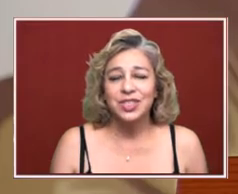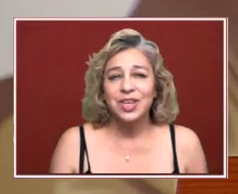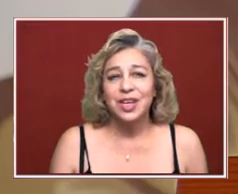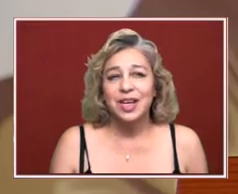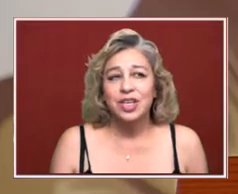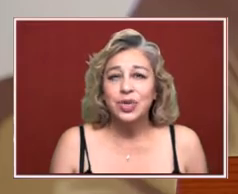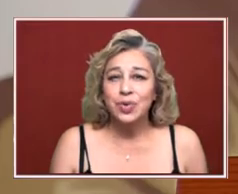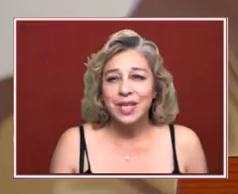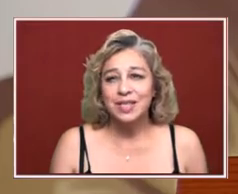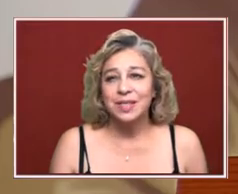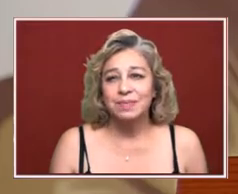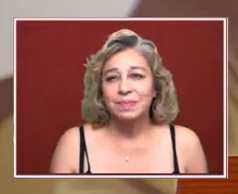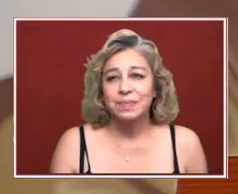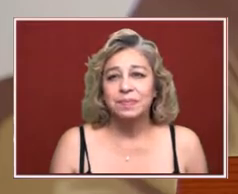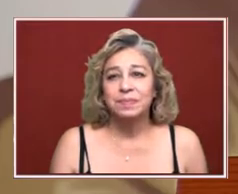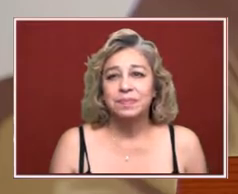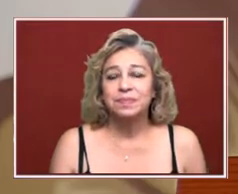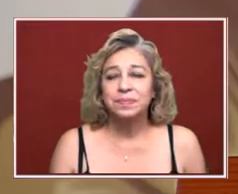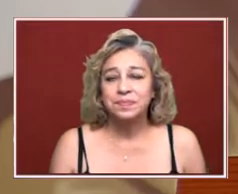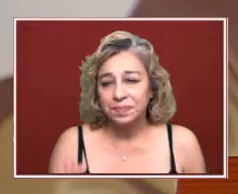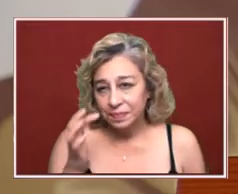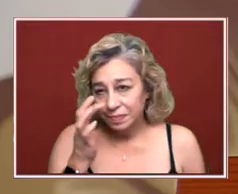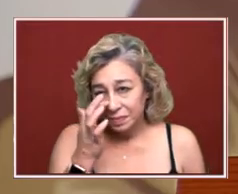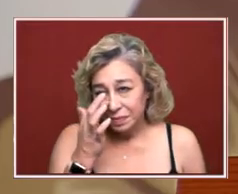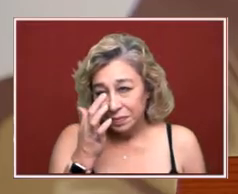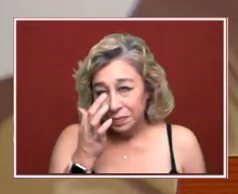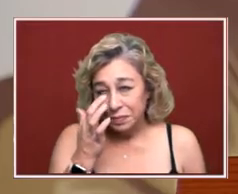intelligence duties.